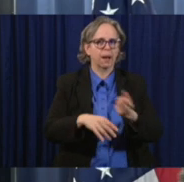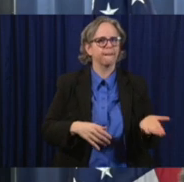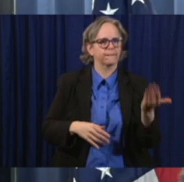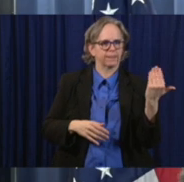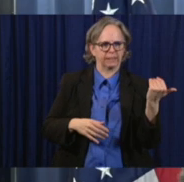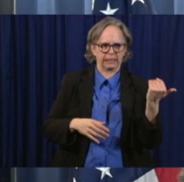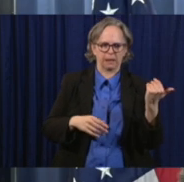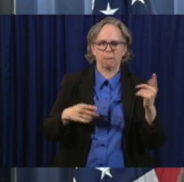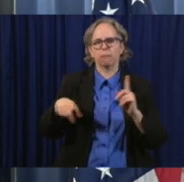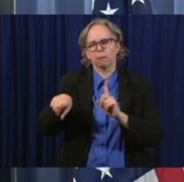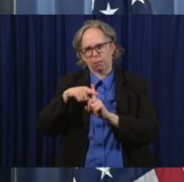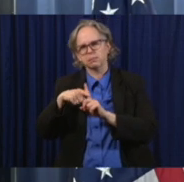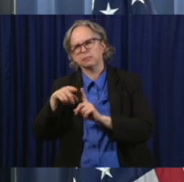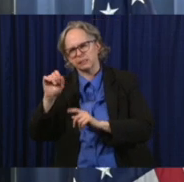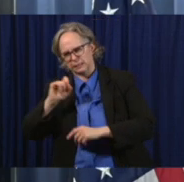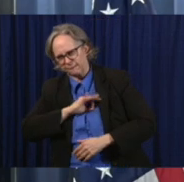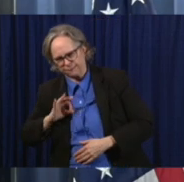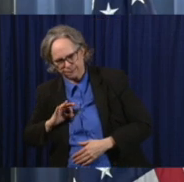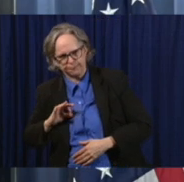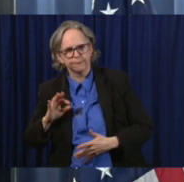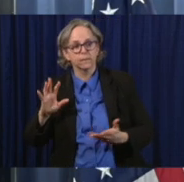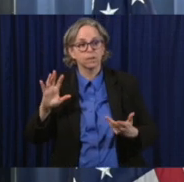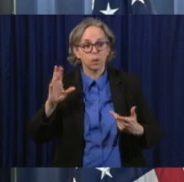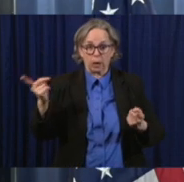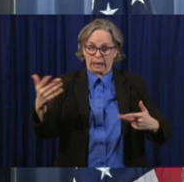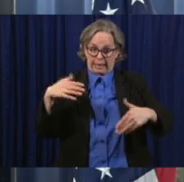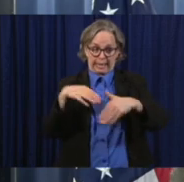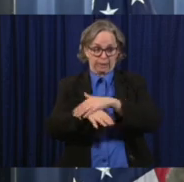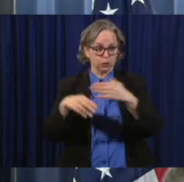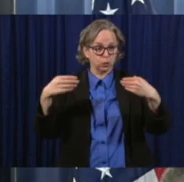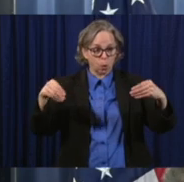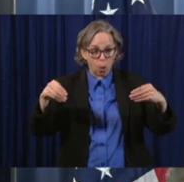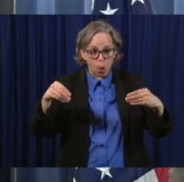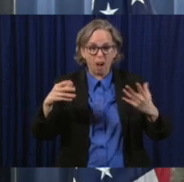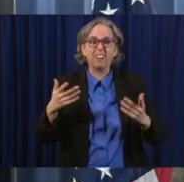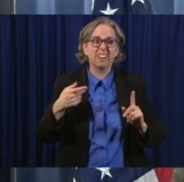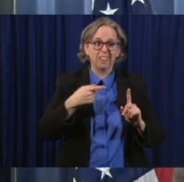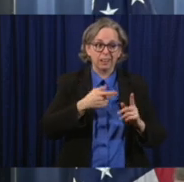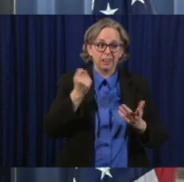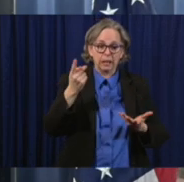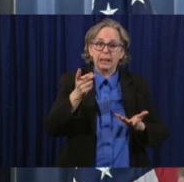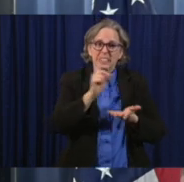hand sanitizer station that looks like that.